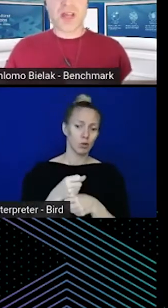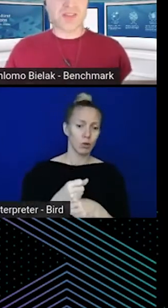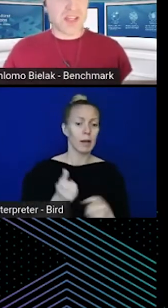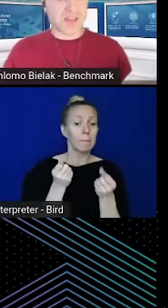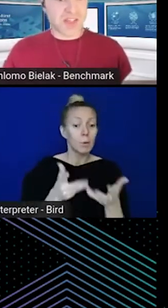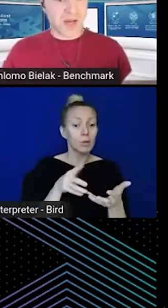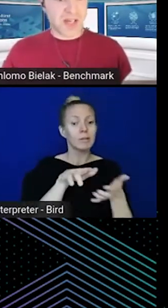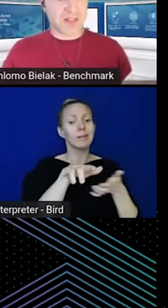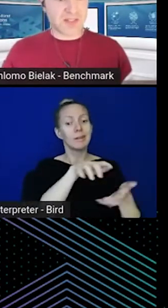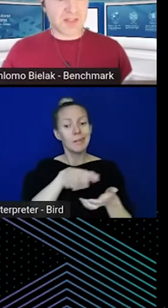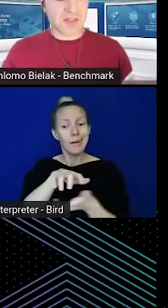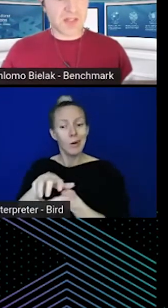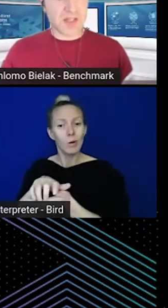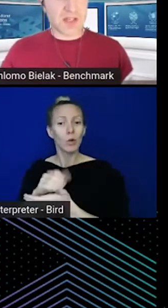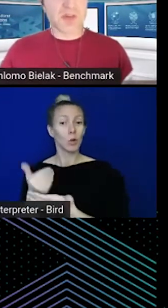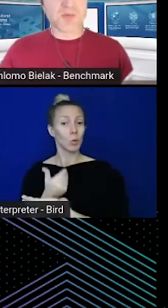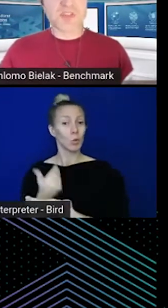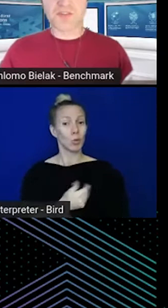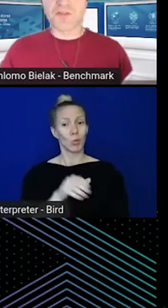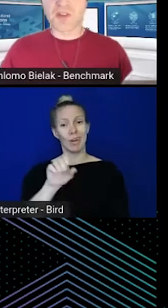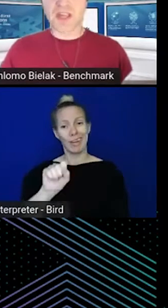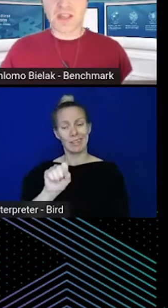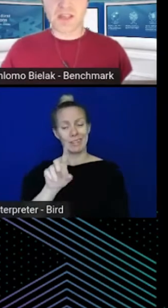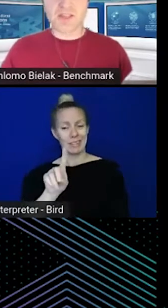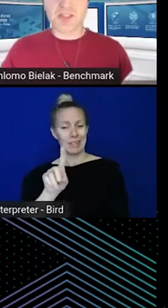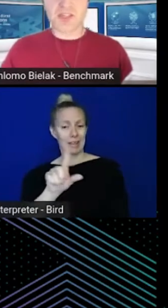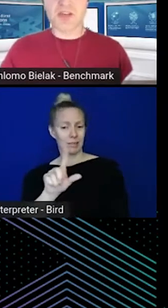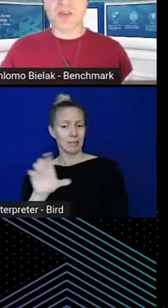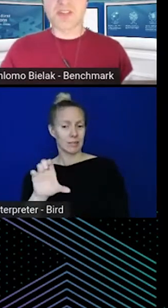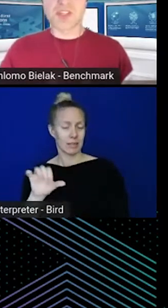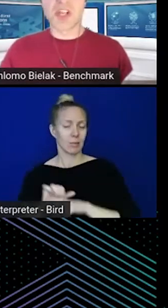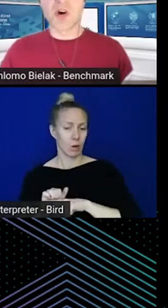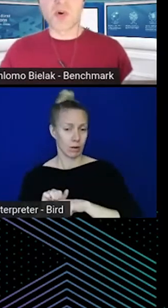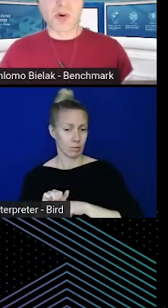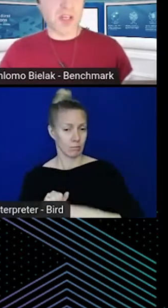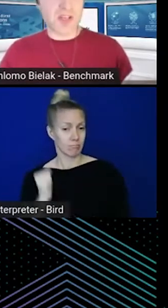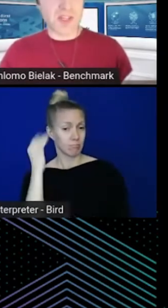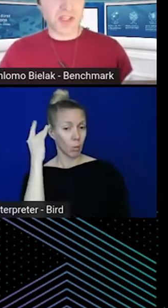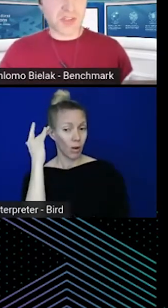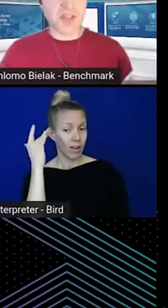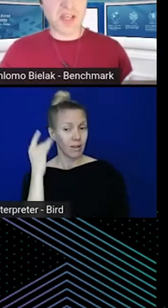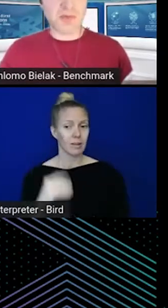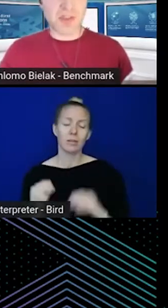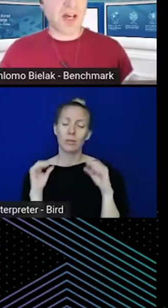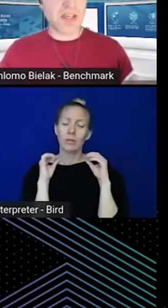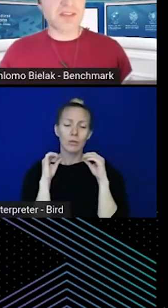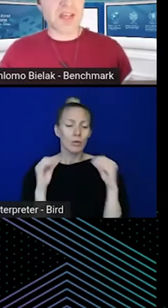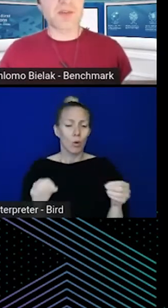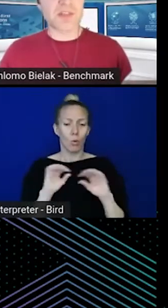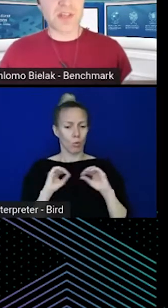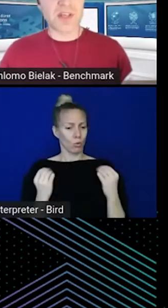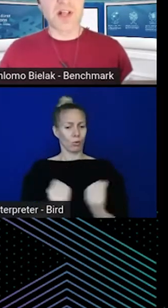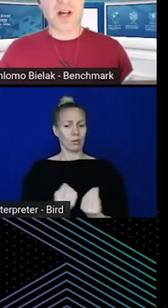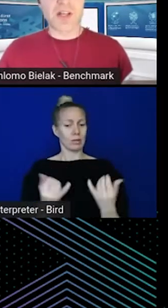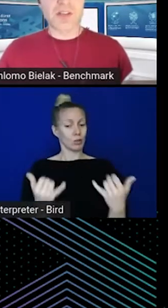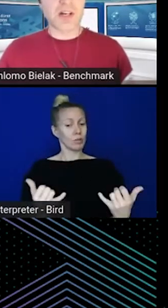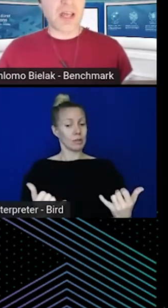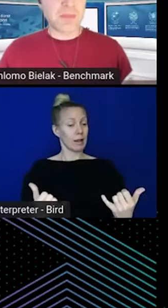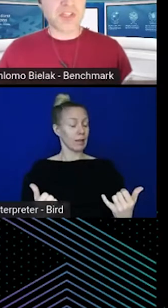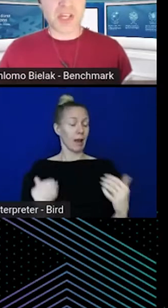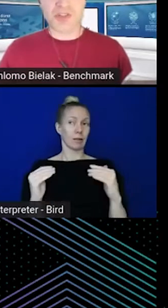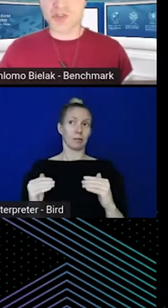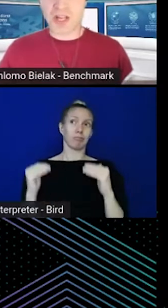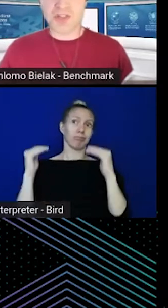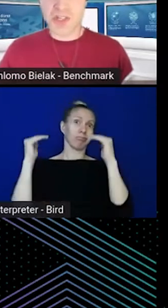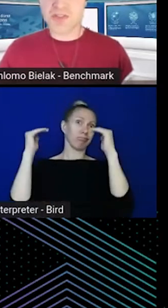new SDLC practices. The reason for that is, there is no organization today with high integrity on their